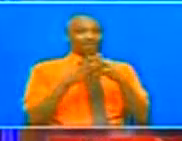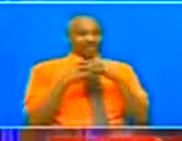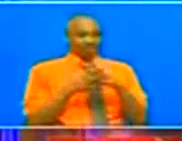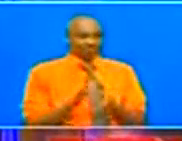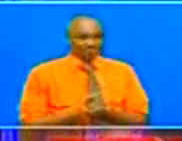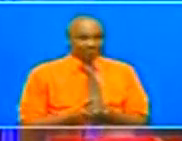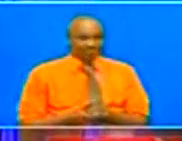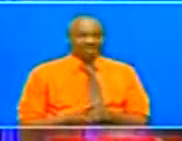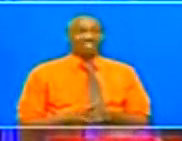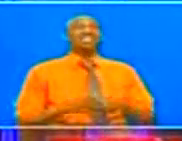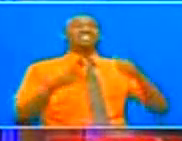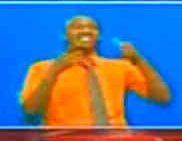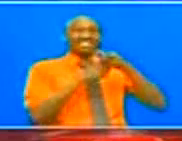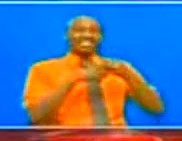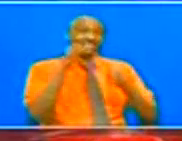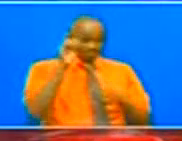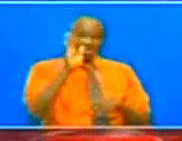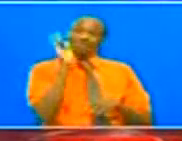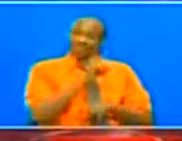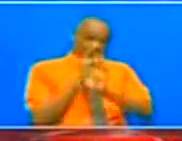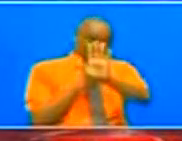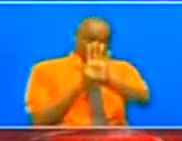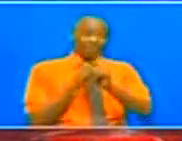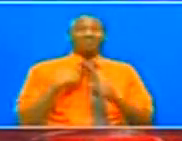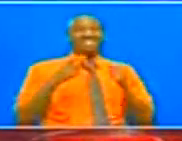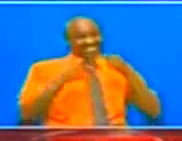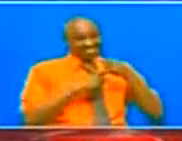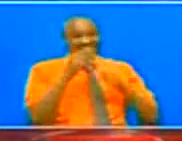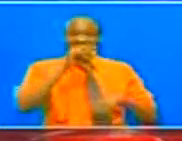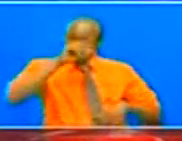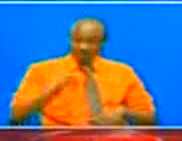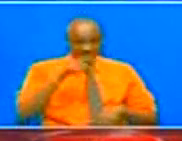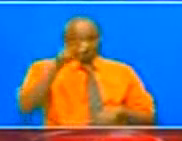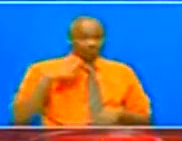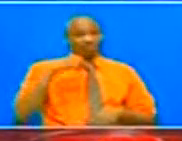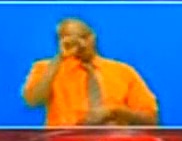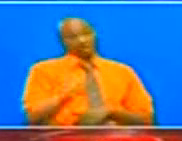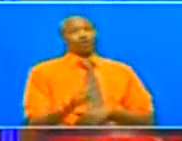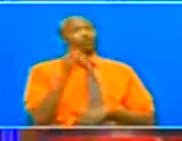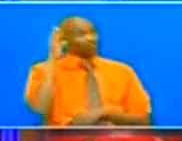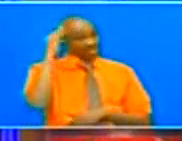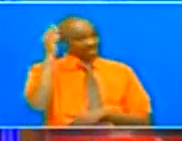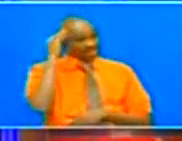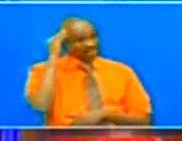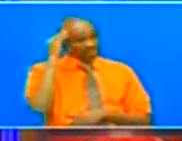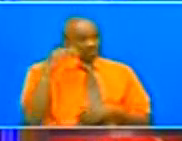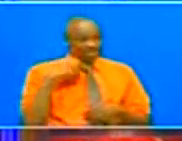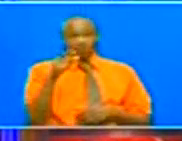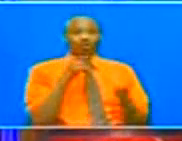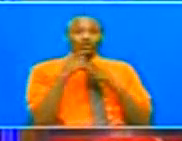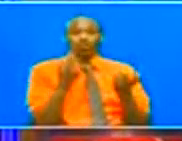600,000 people 600,000 across the border? Let me finish. These 600,000 are mainly from the southern part of Somalia, which is under the control